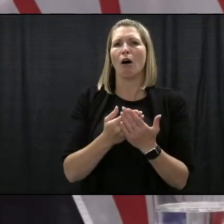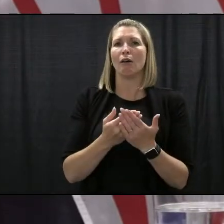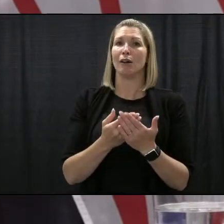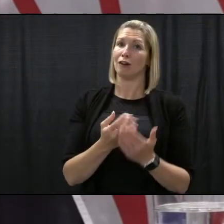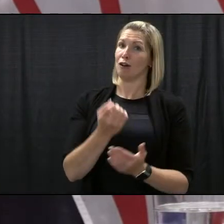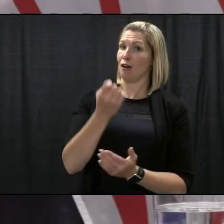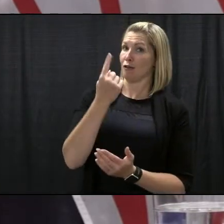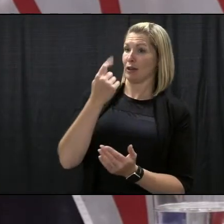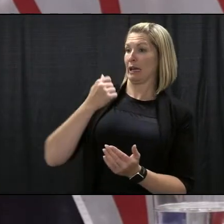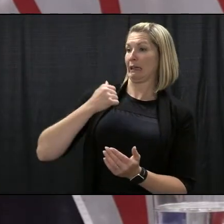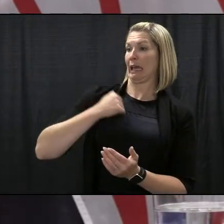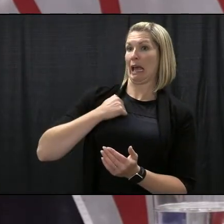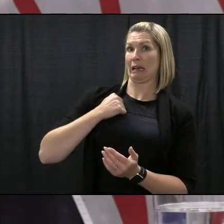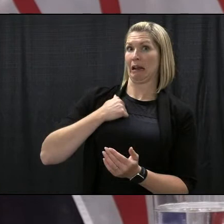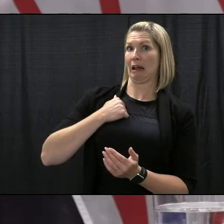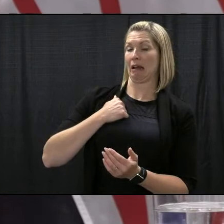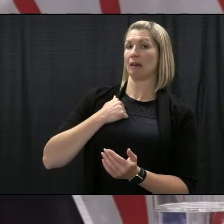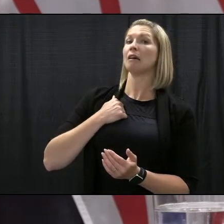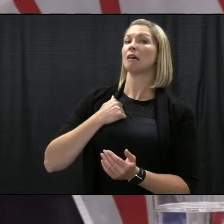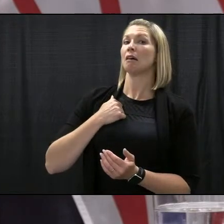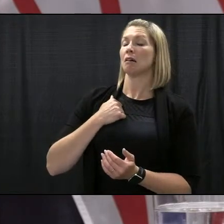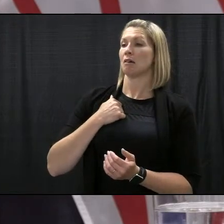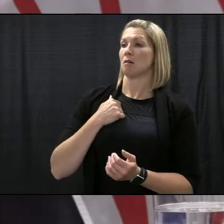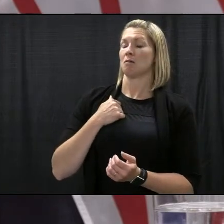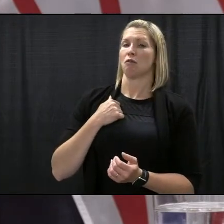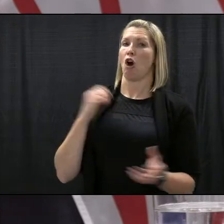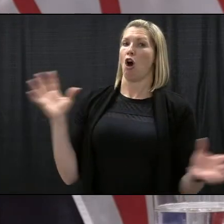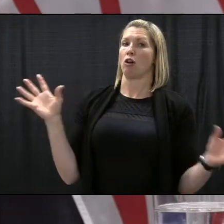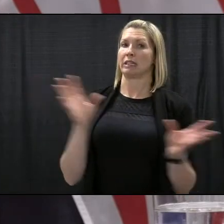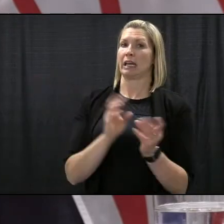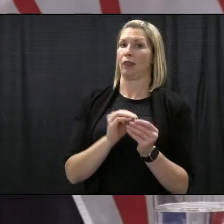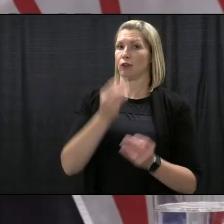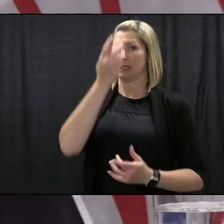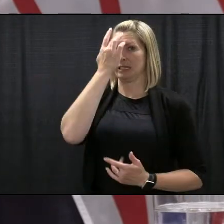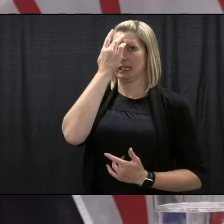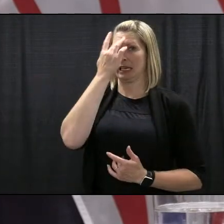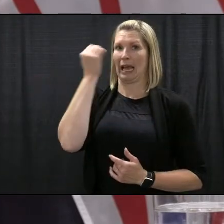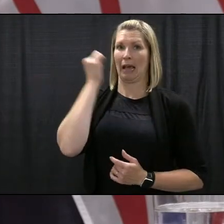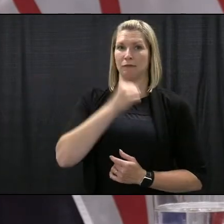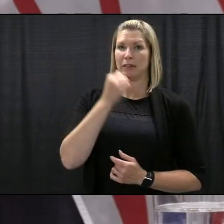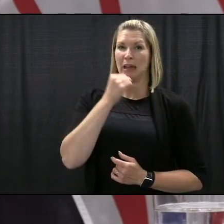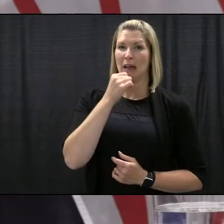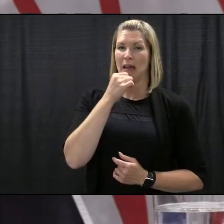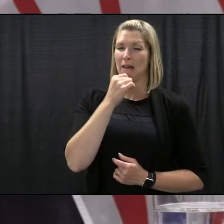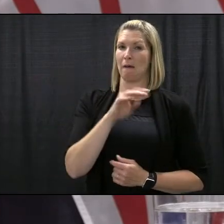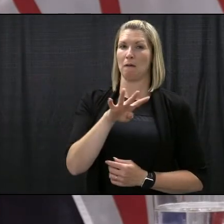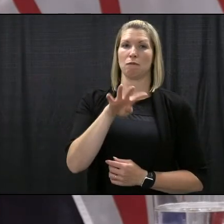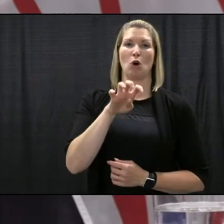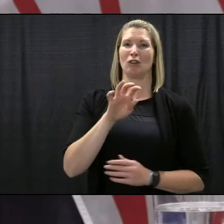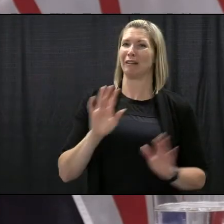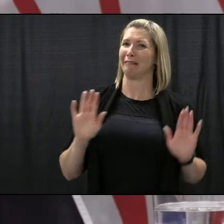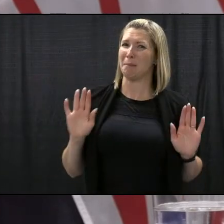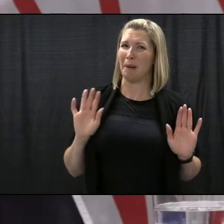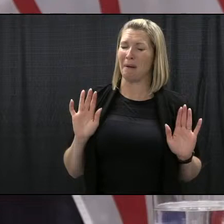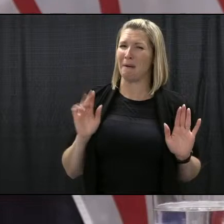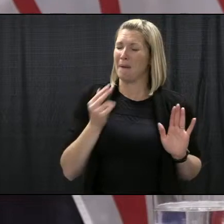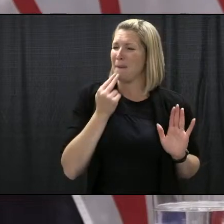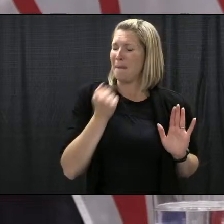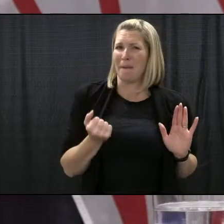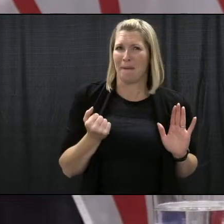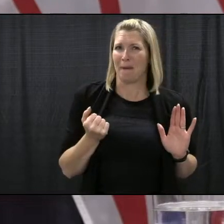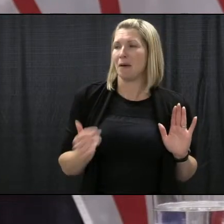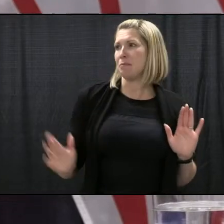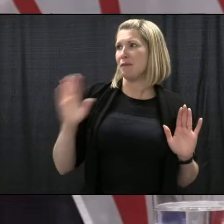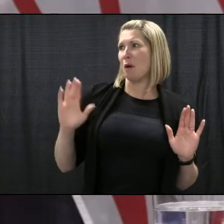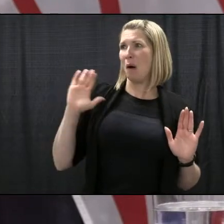ago that would be a victory for one province in particular. So, I mean, we're always reevaluating things, but and we'll see where we